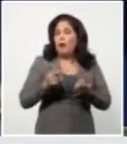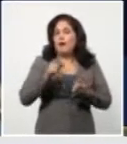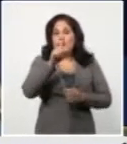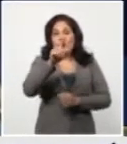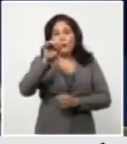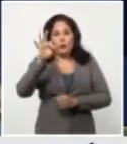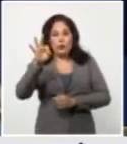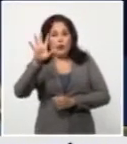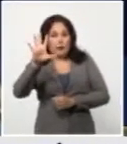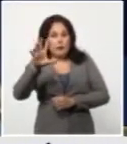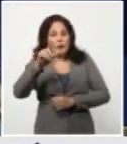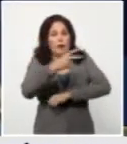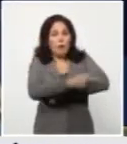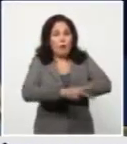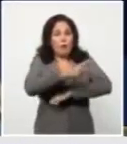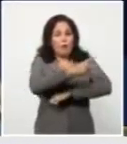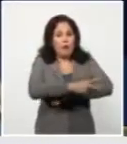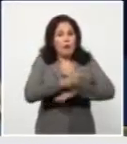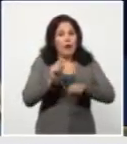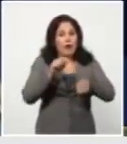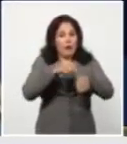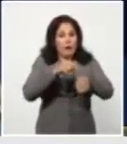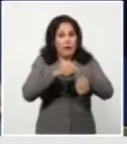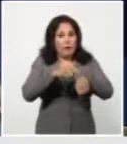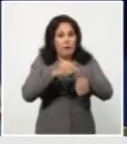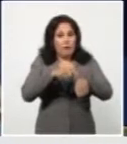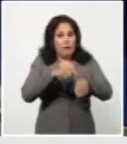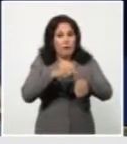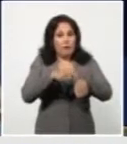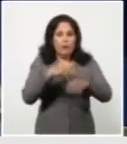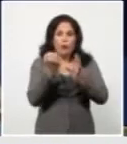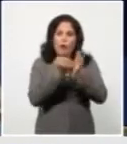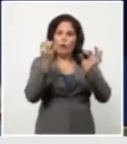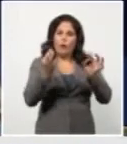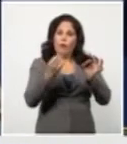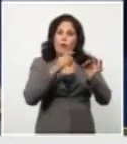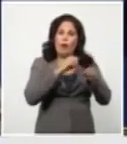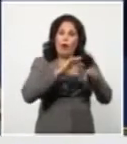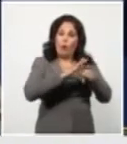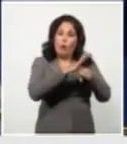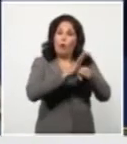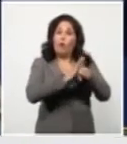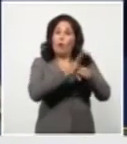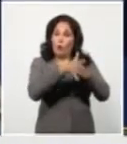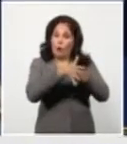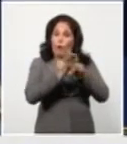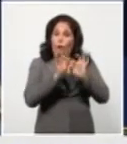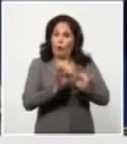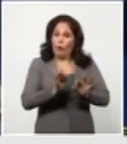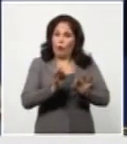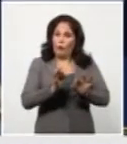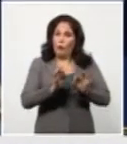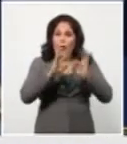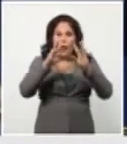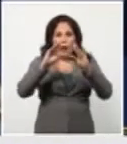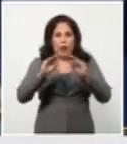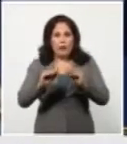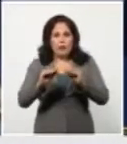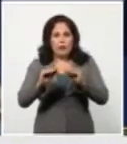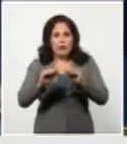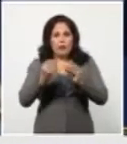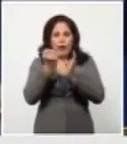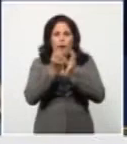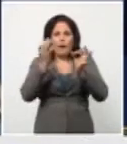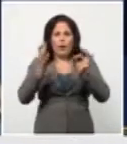incidence of the disease, a high lethality, and in the 185 countries that